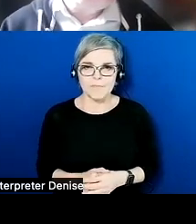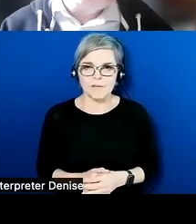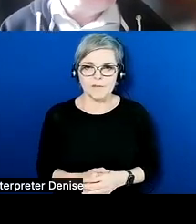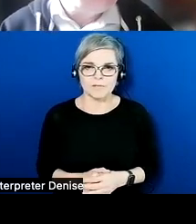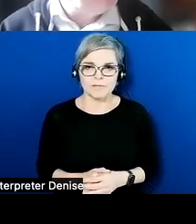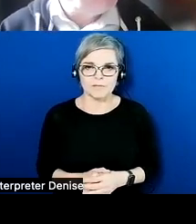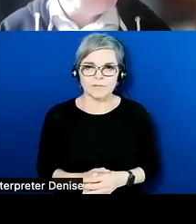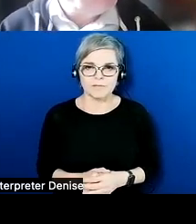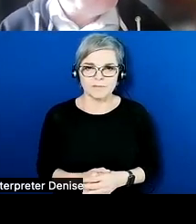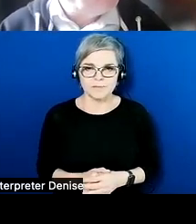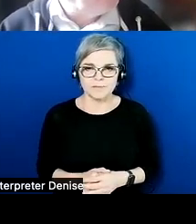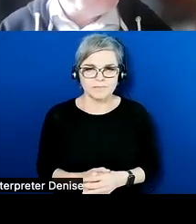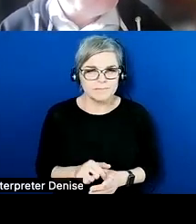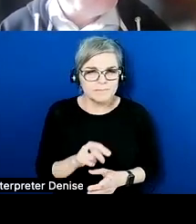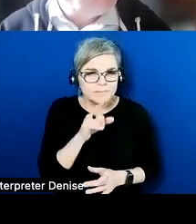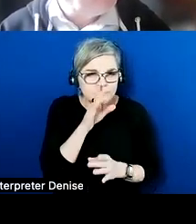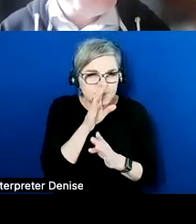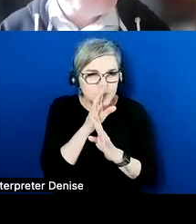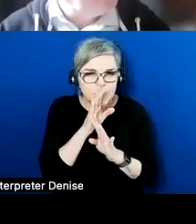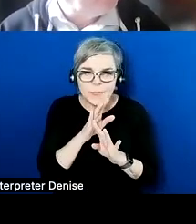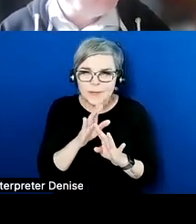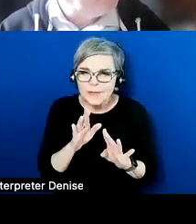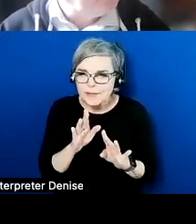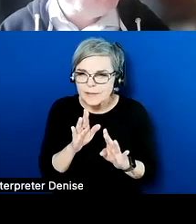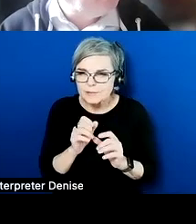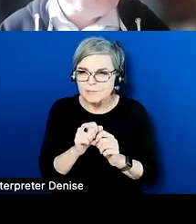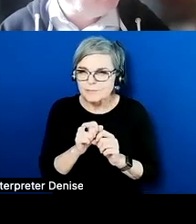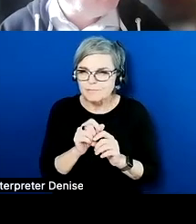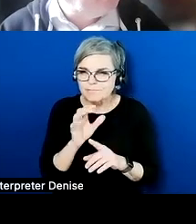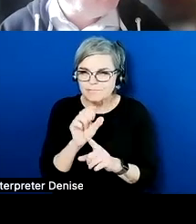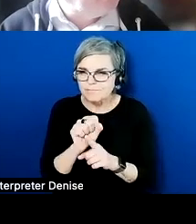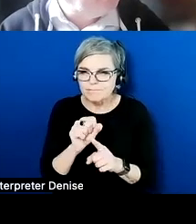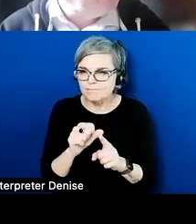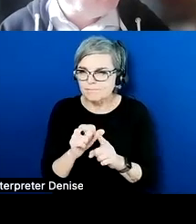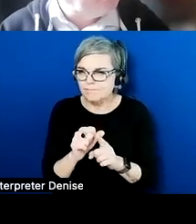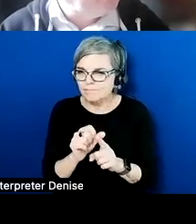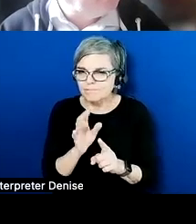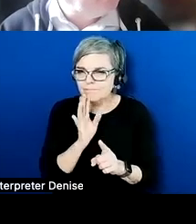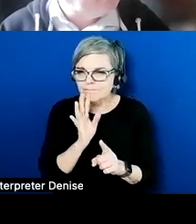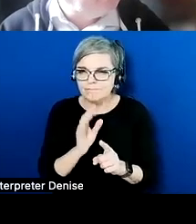That was almost. Oh.